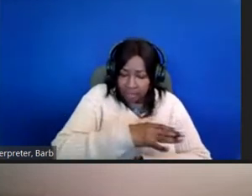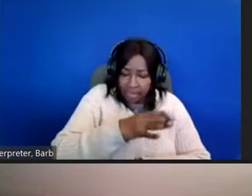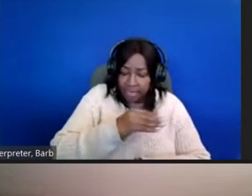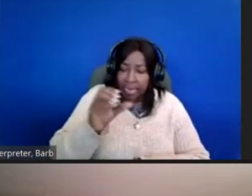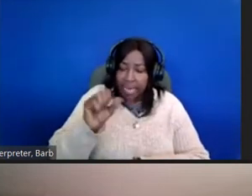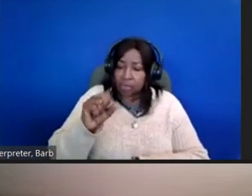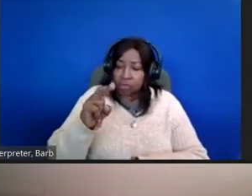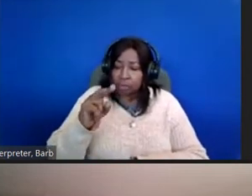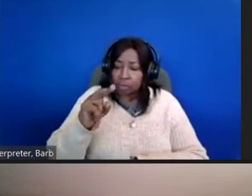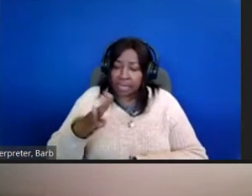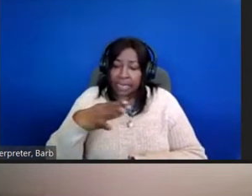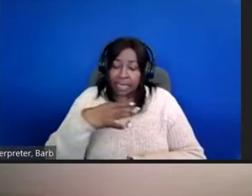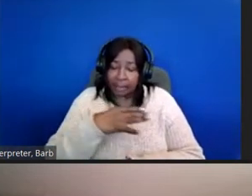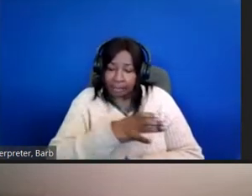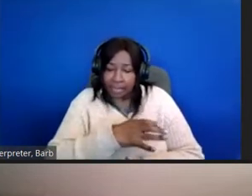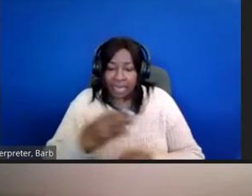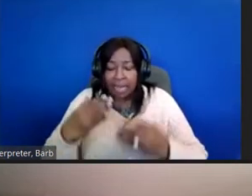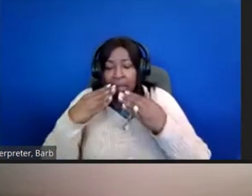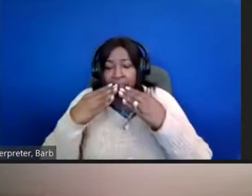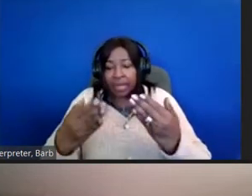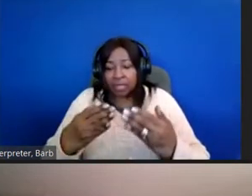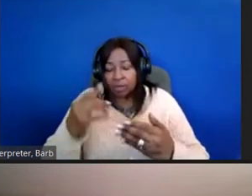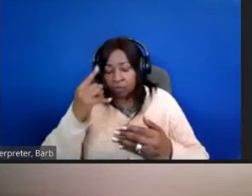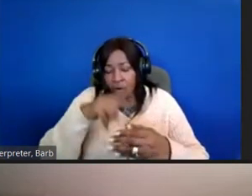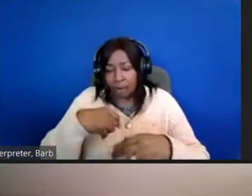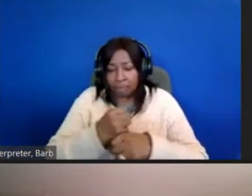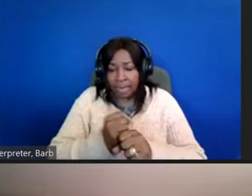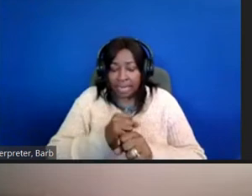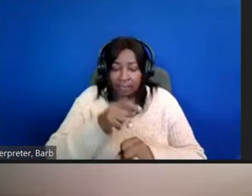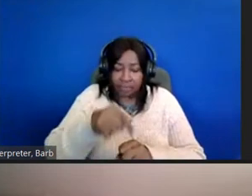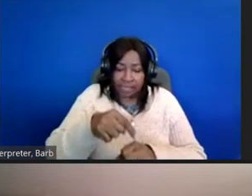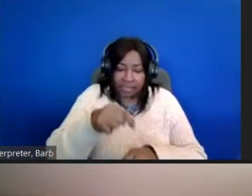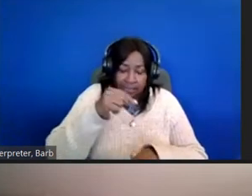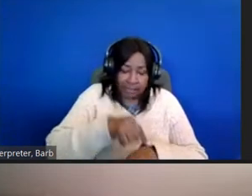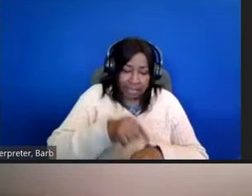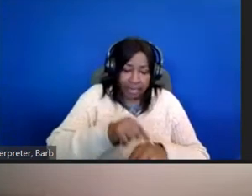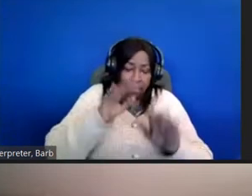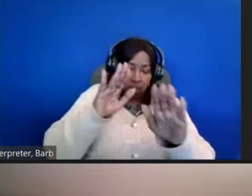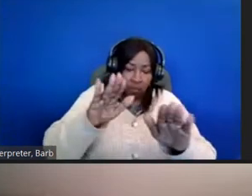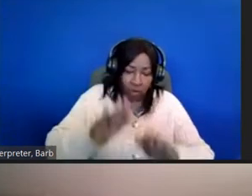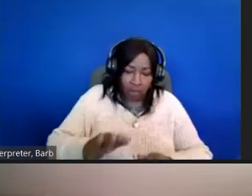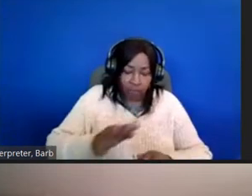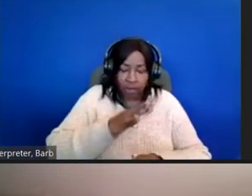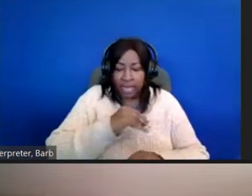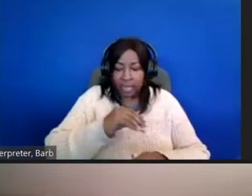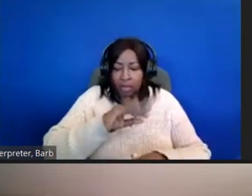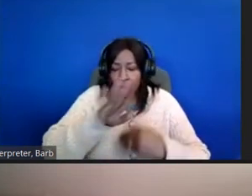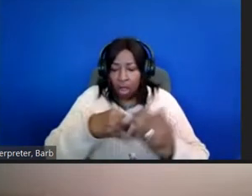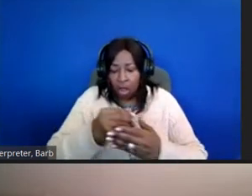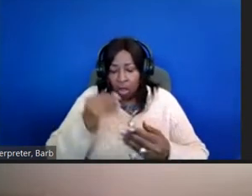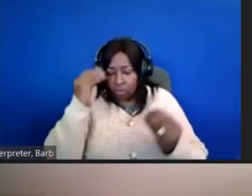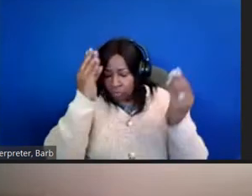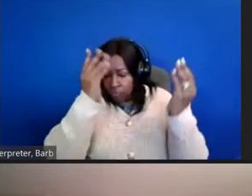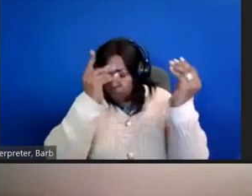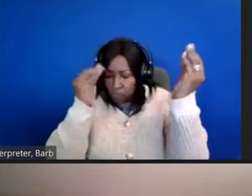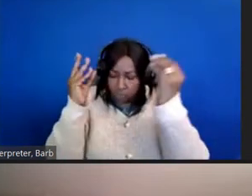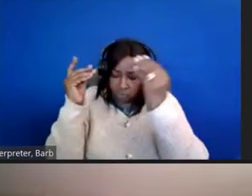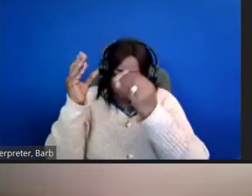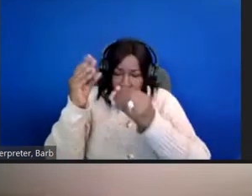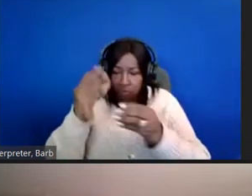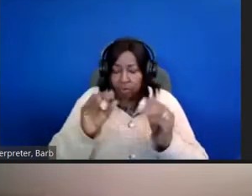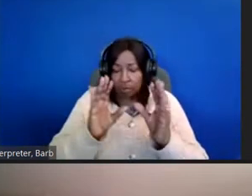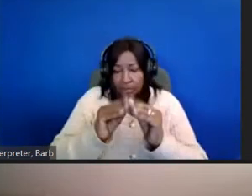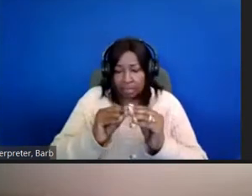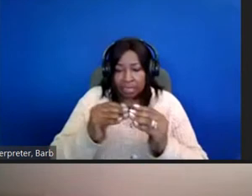this time so impactful. Thank you for all the great brainstorming sessions. Thank you for having